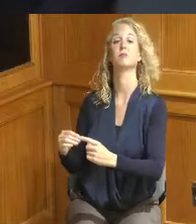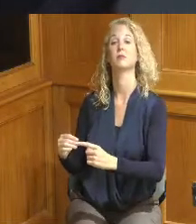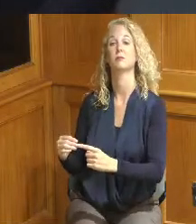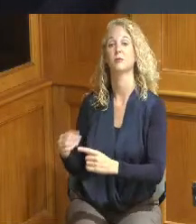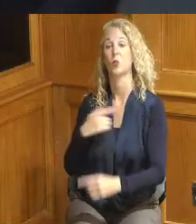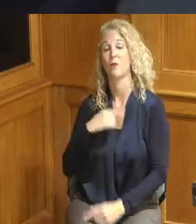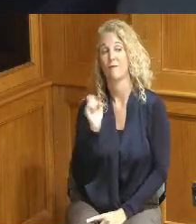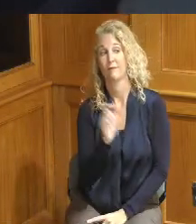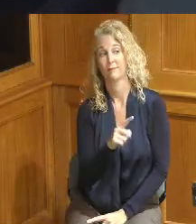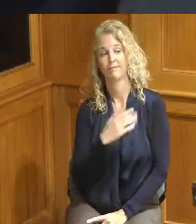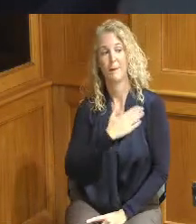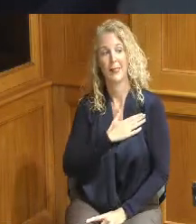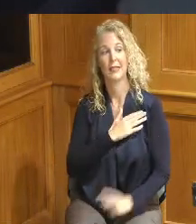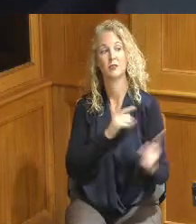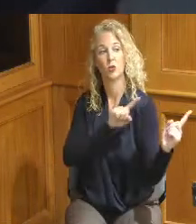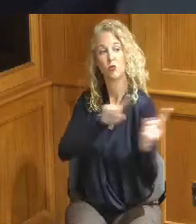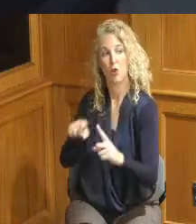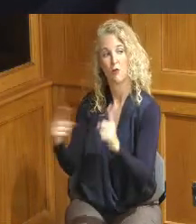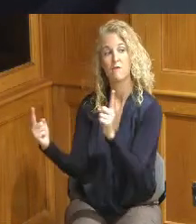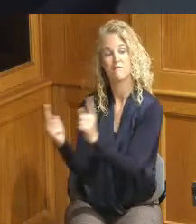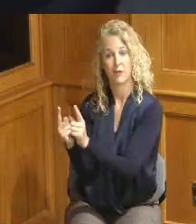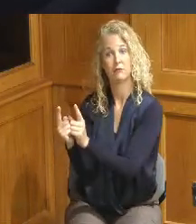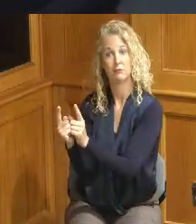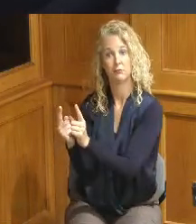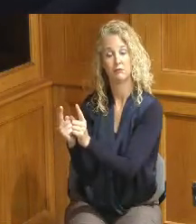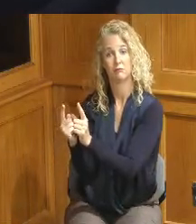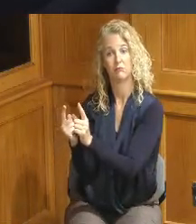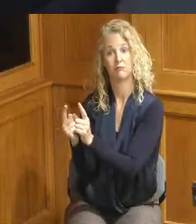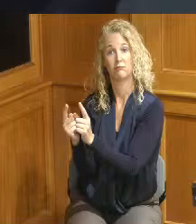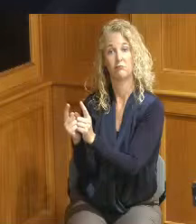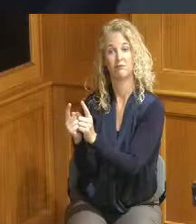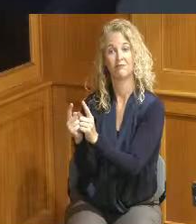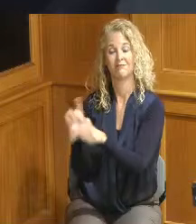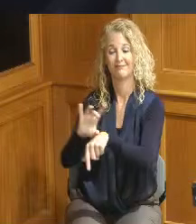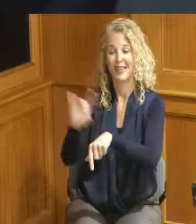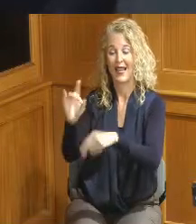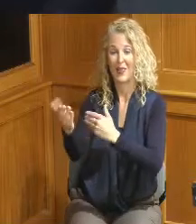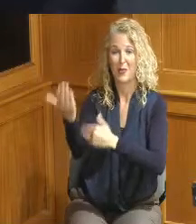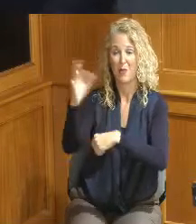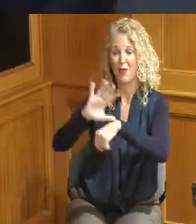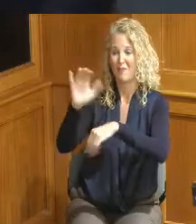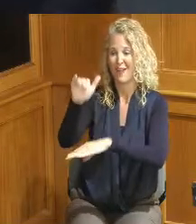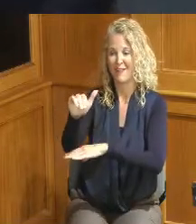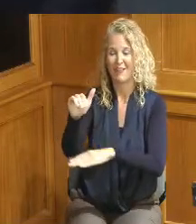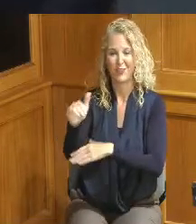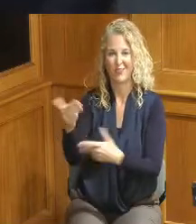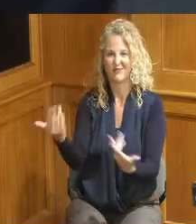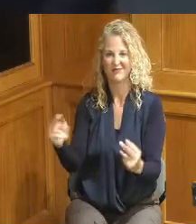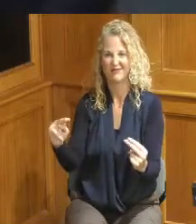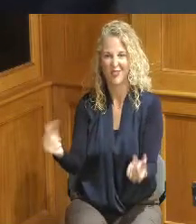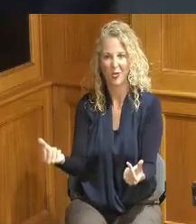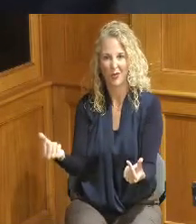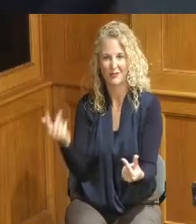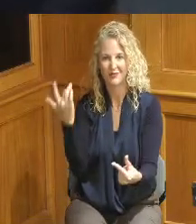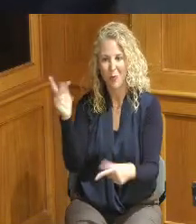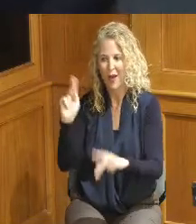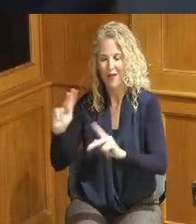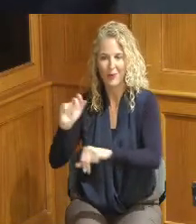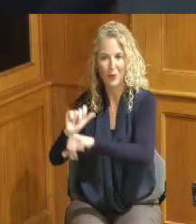they are. And so a lot of times being open 8 to 5 is not helpful to the residents who are impacted.